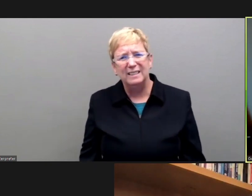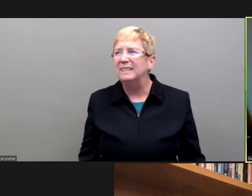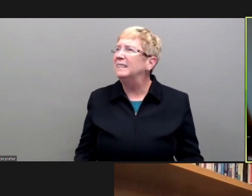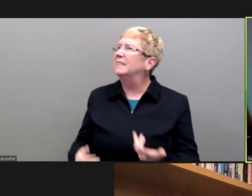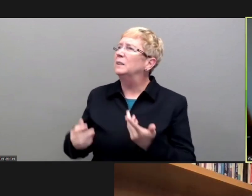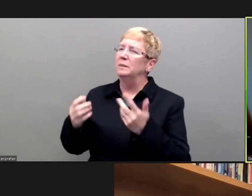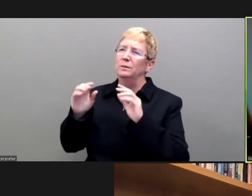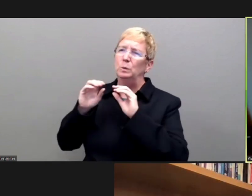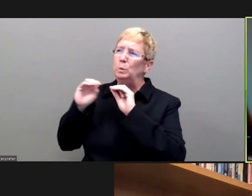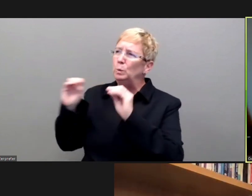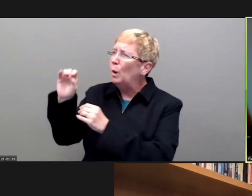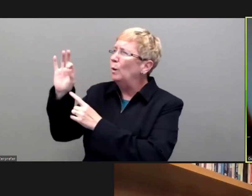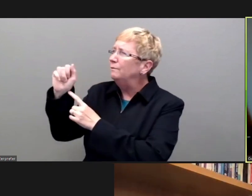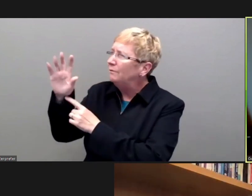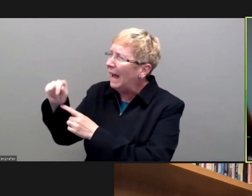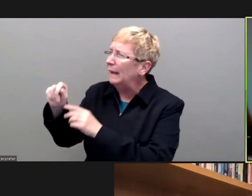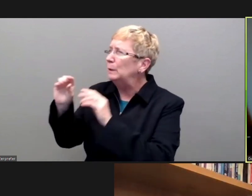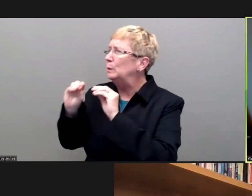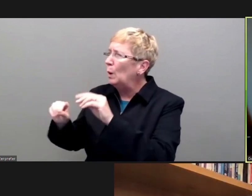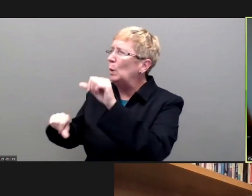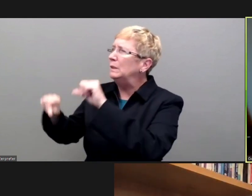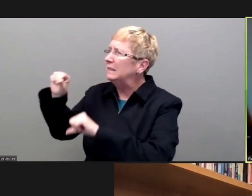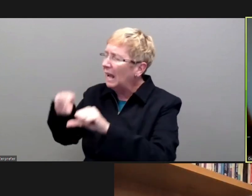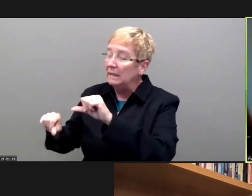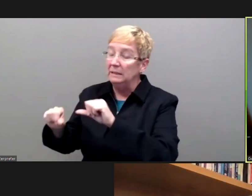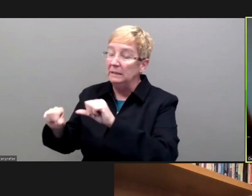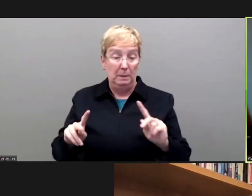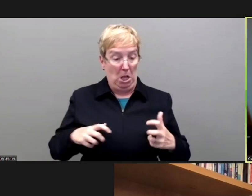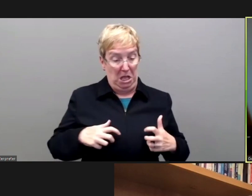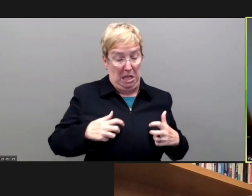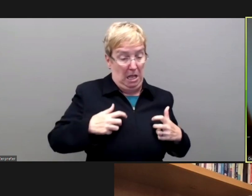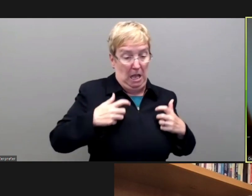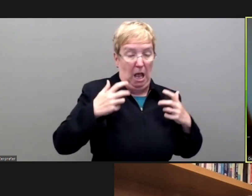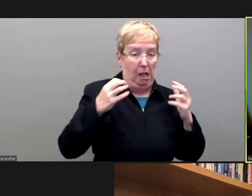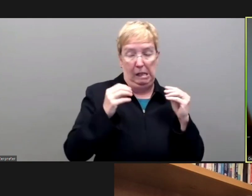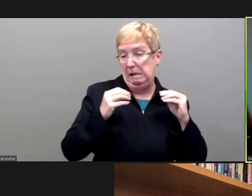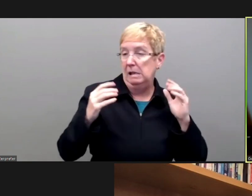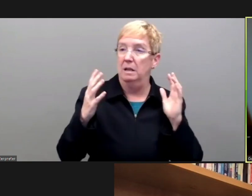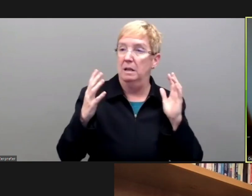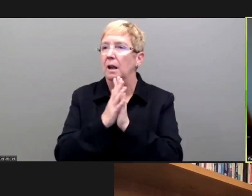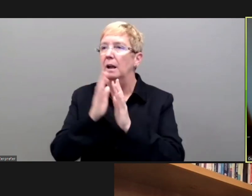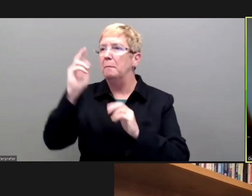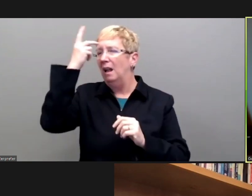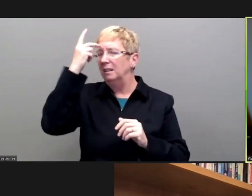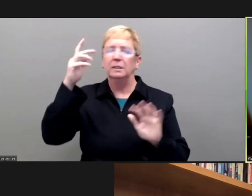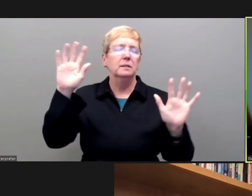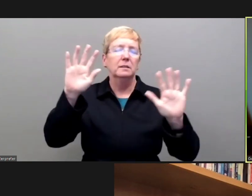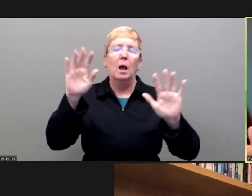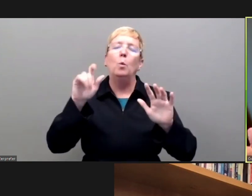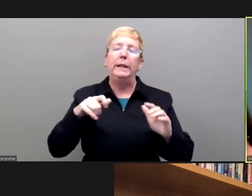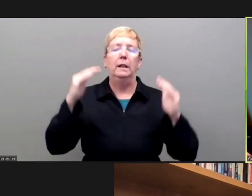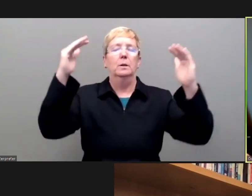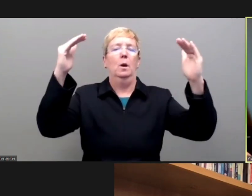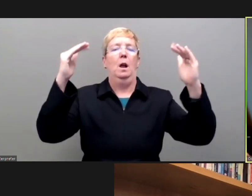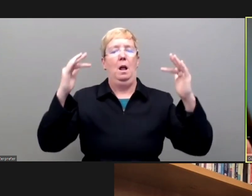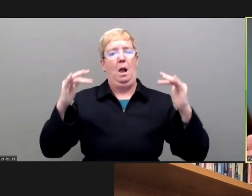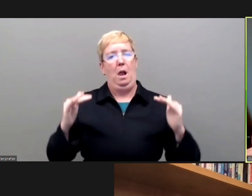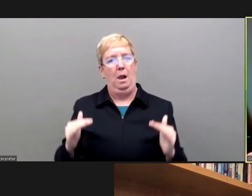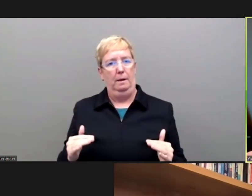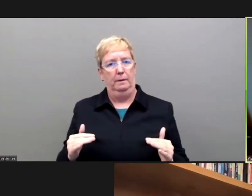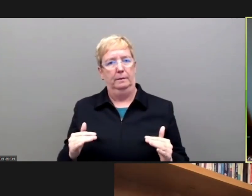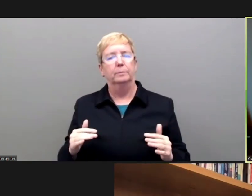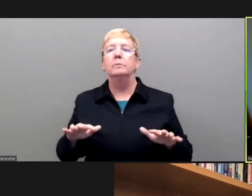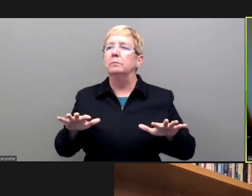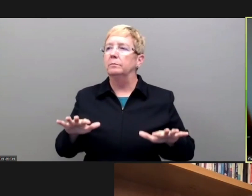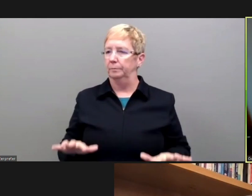available to even healthcare workers in a way that can, as Dr. Scrace said, you